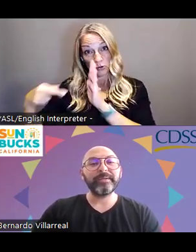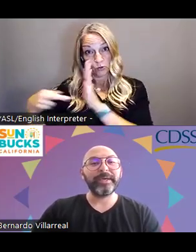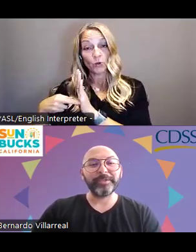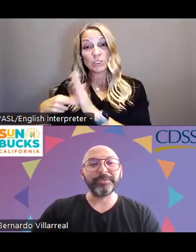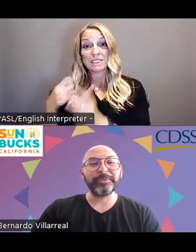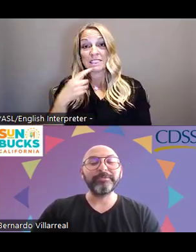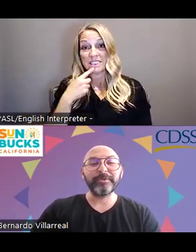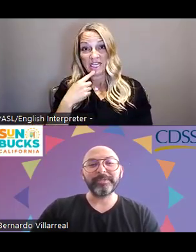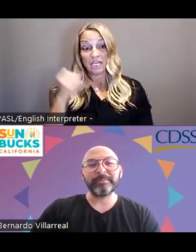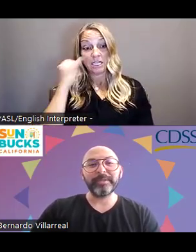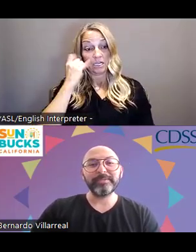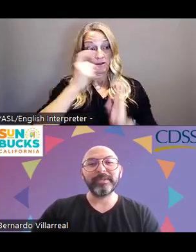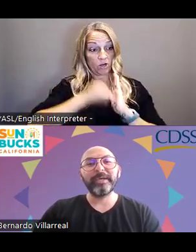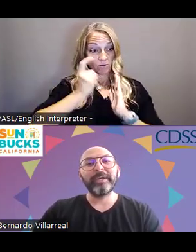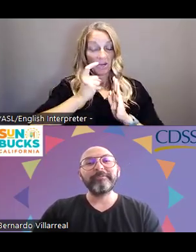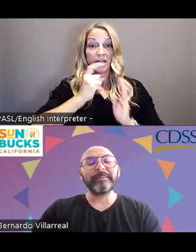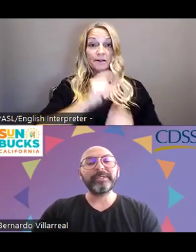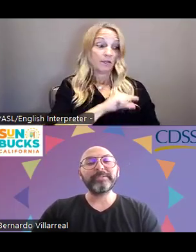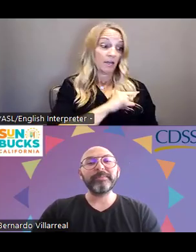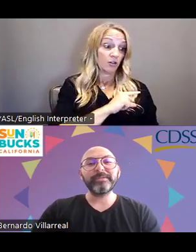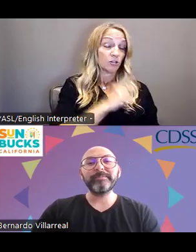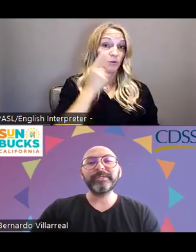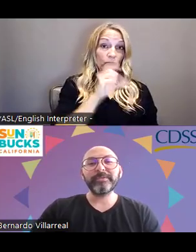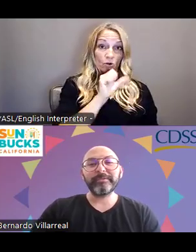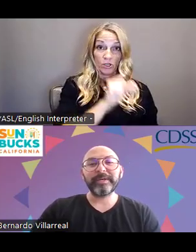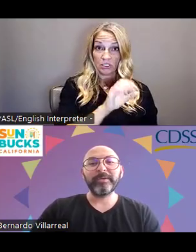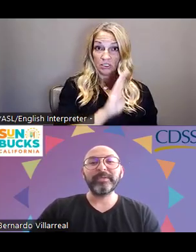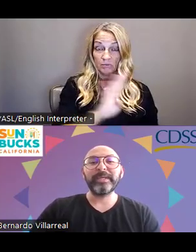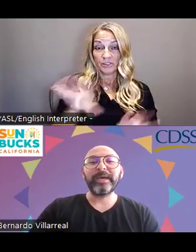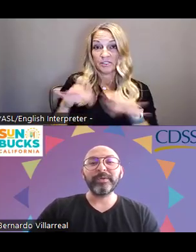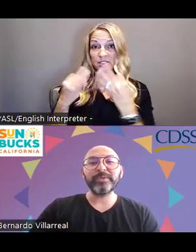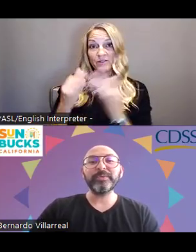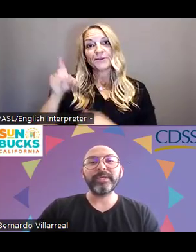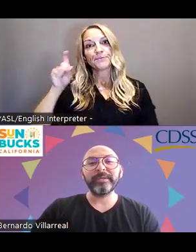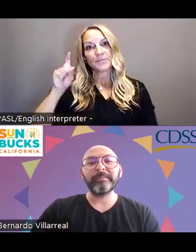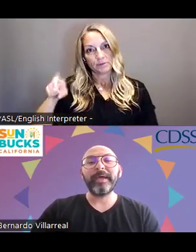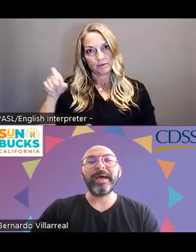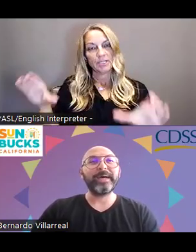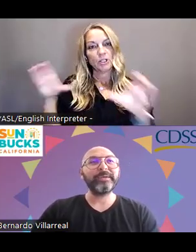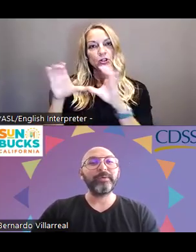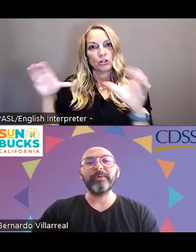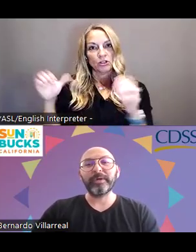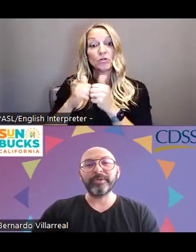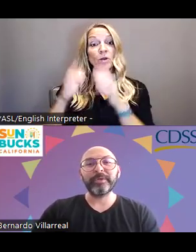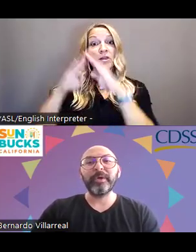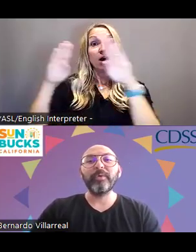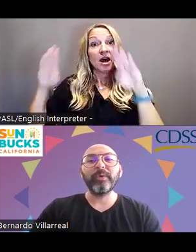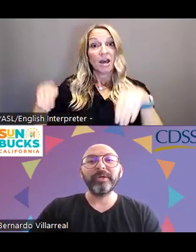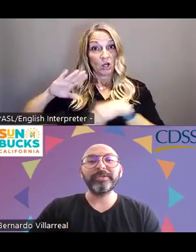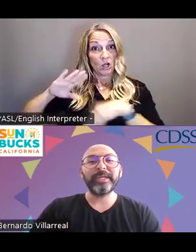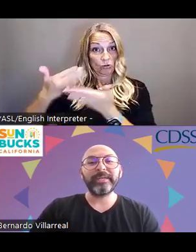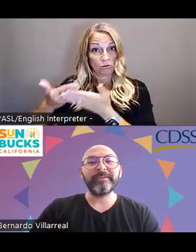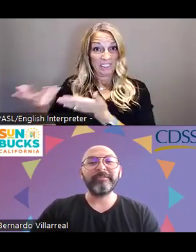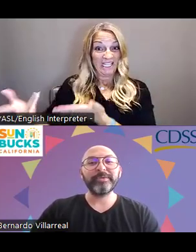be automatically eligible for Sunbucks, families must be certified with a household income at or